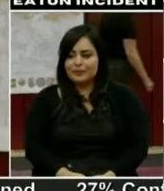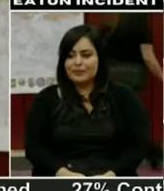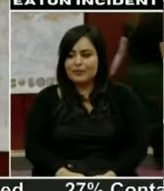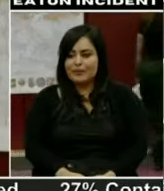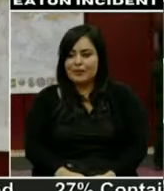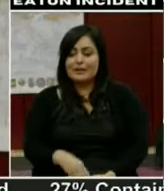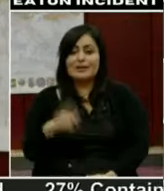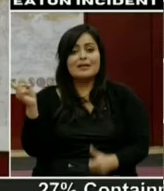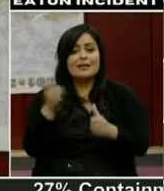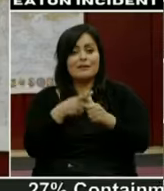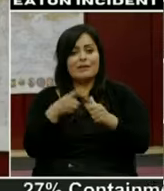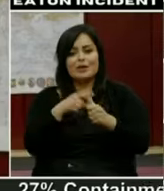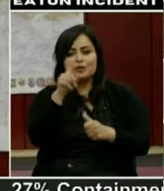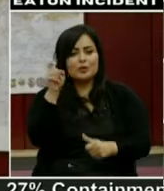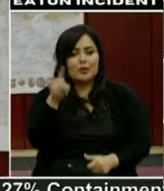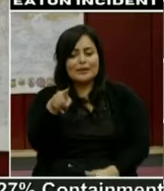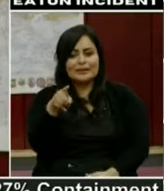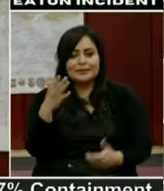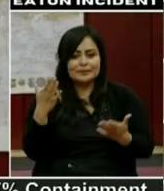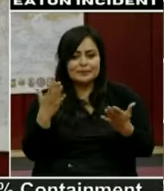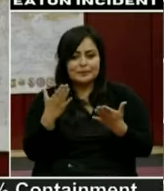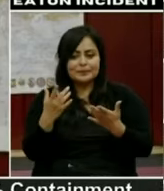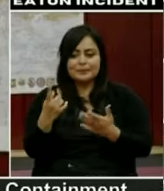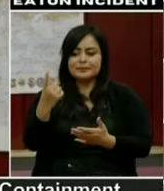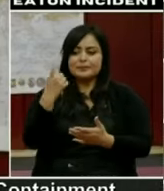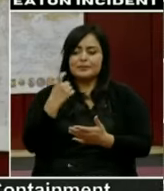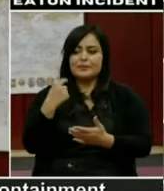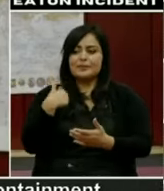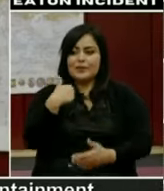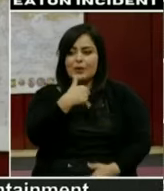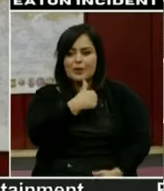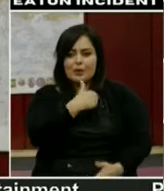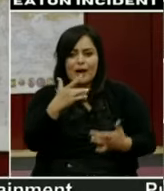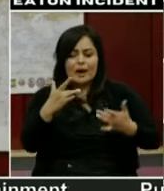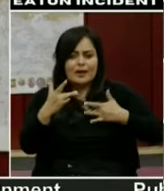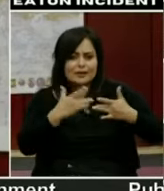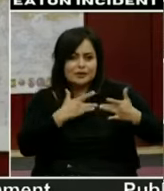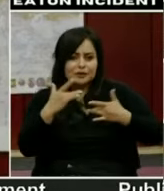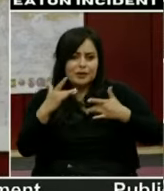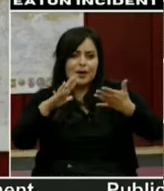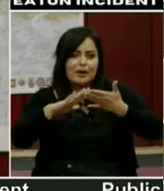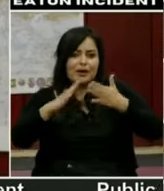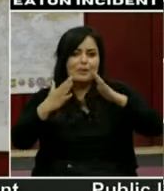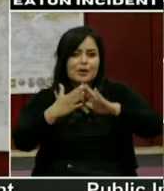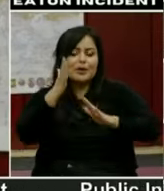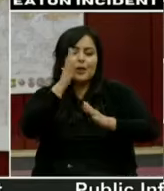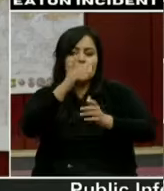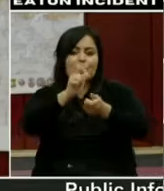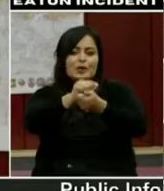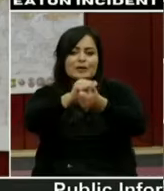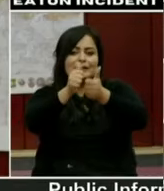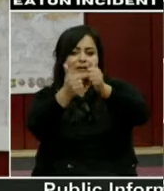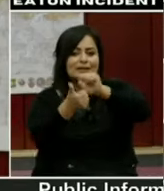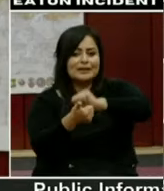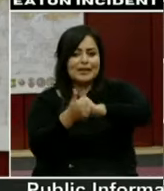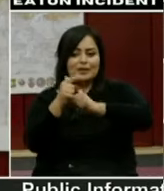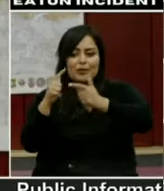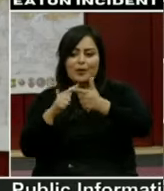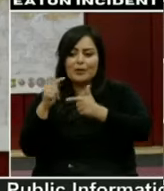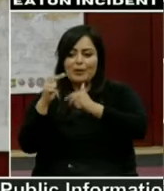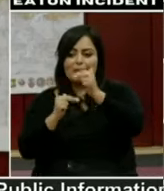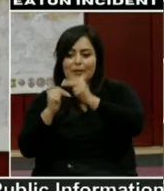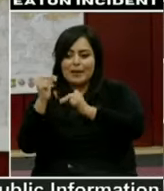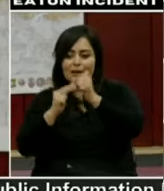So the first question that is asked is, we are extremely concerned that our community will change with the rebuild to condos and